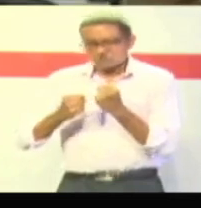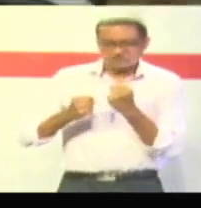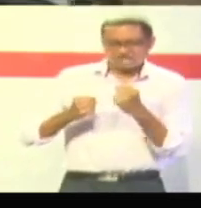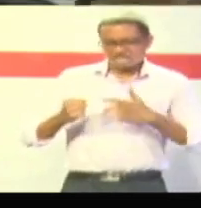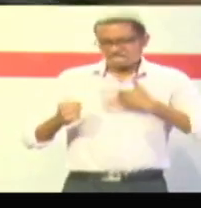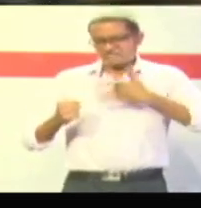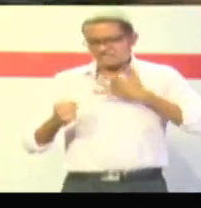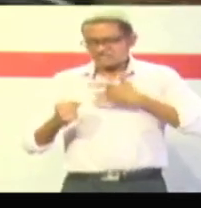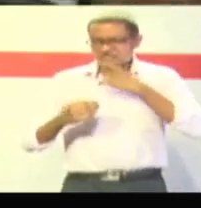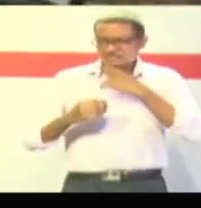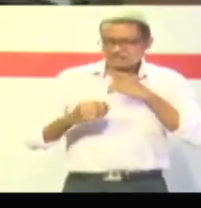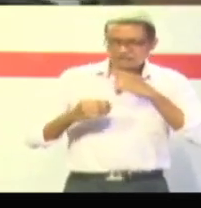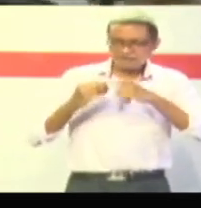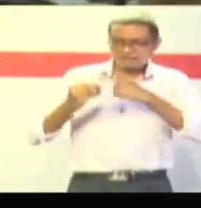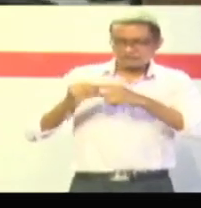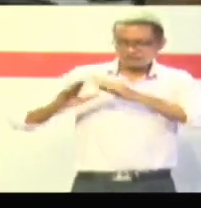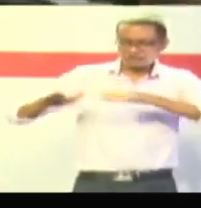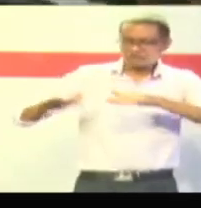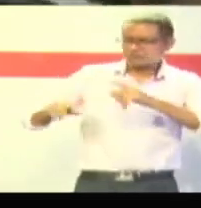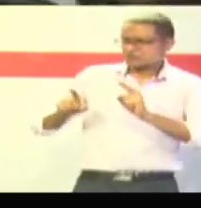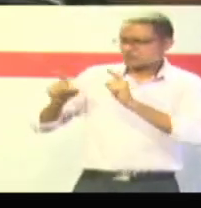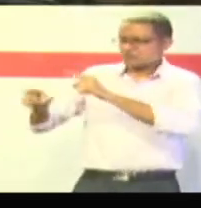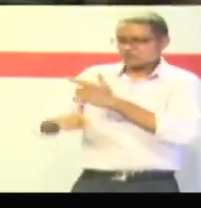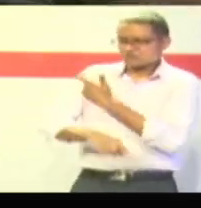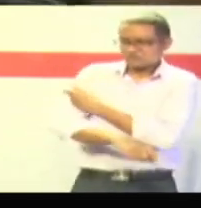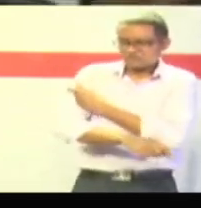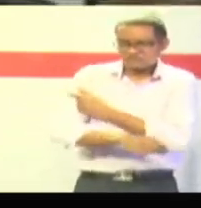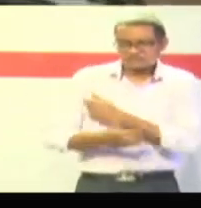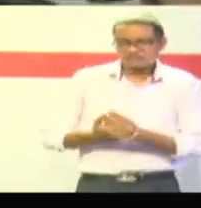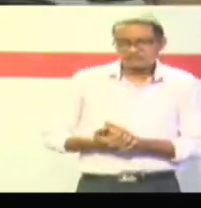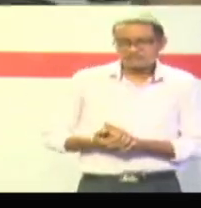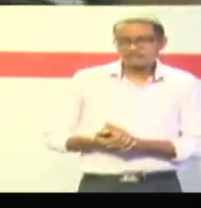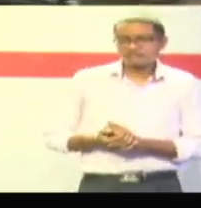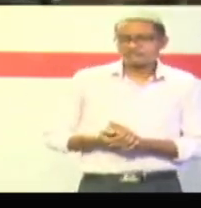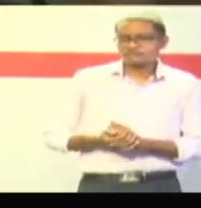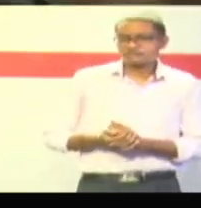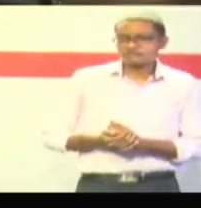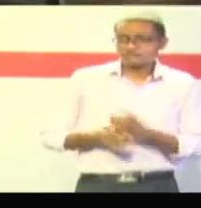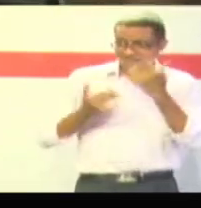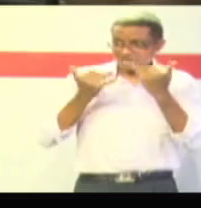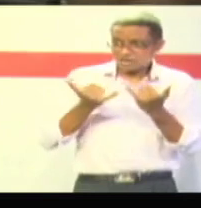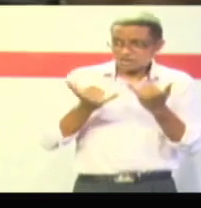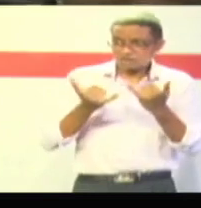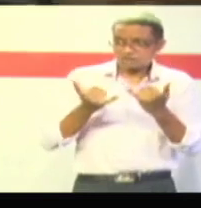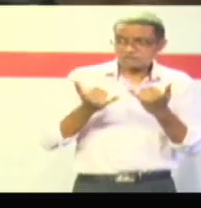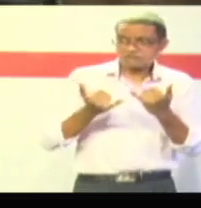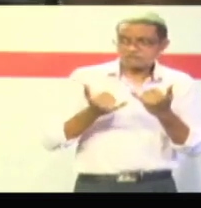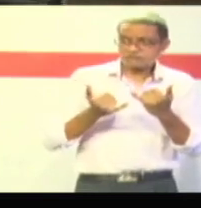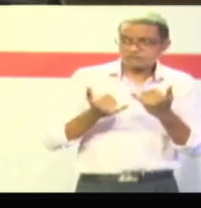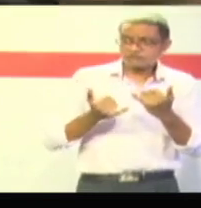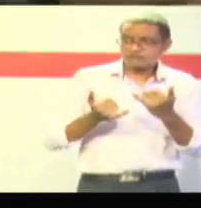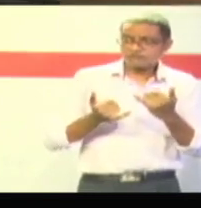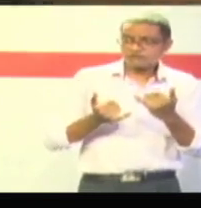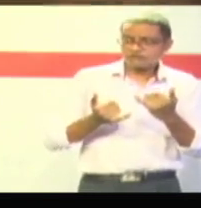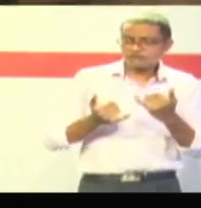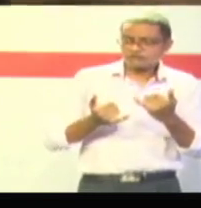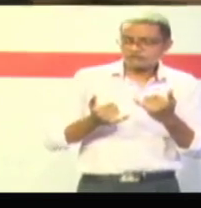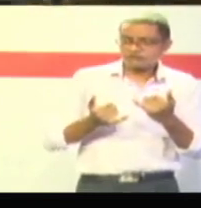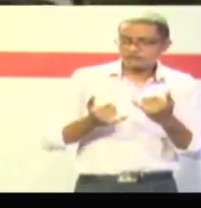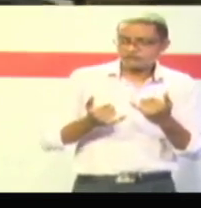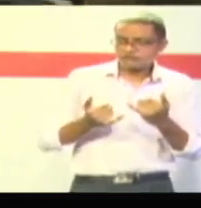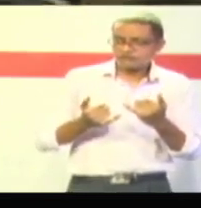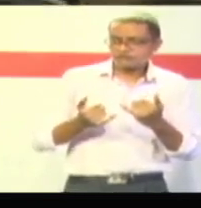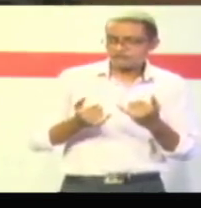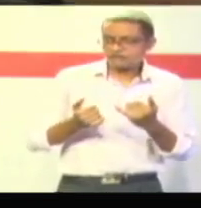who have remained unvaccinated and out of the school system, because now we're having a drop. I